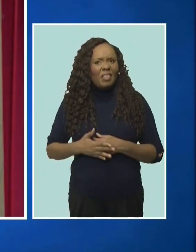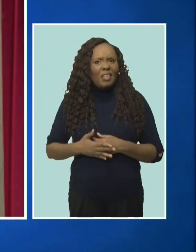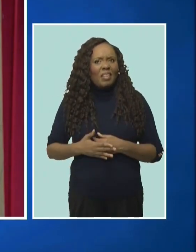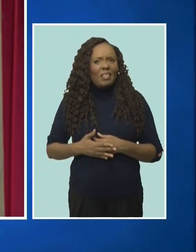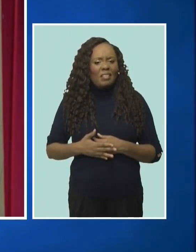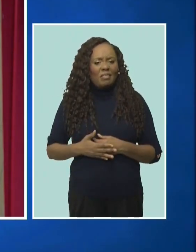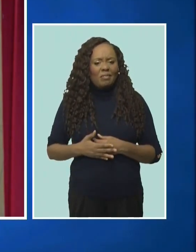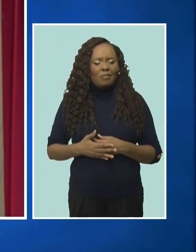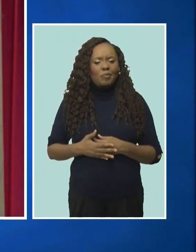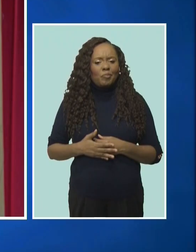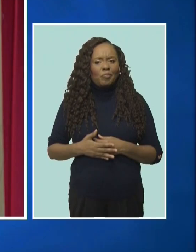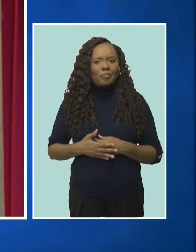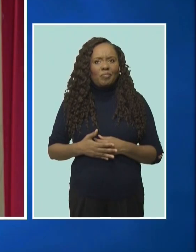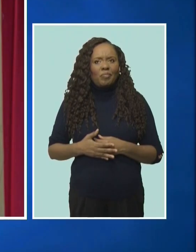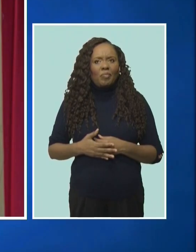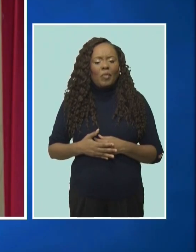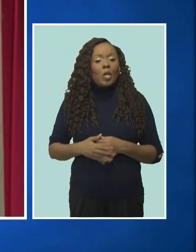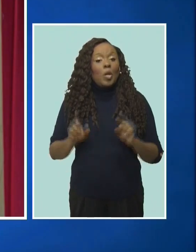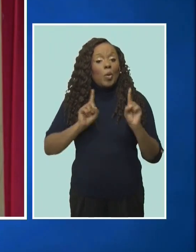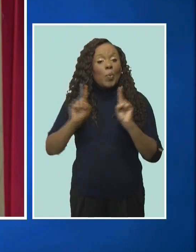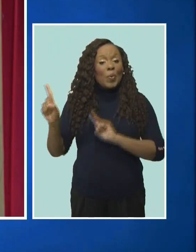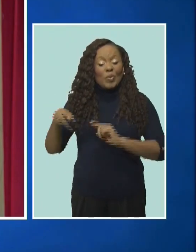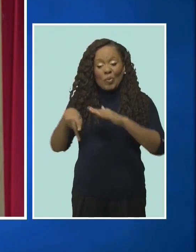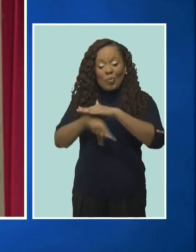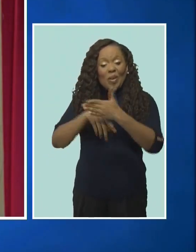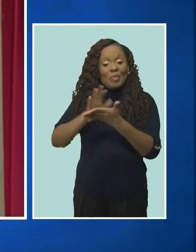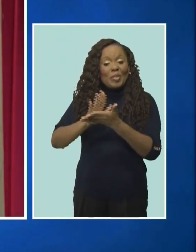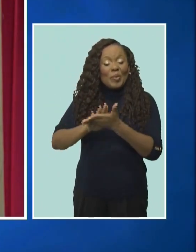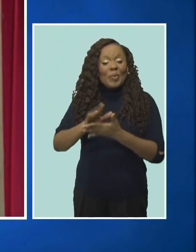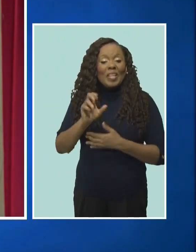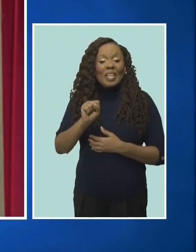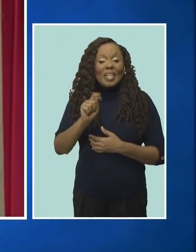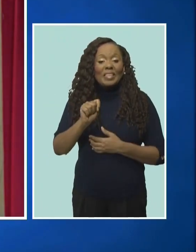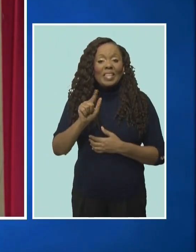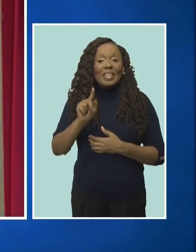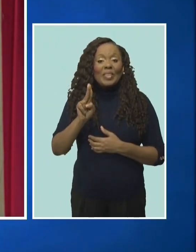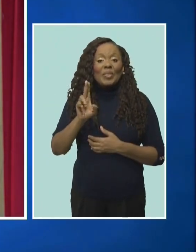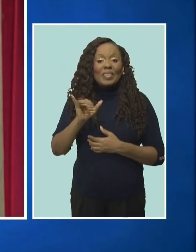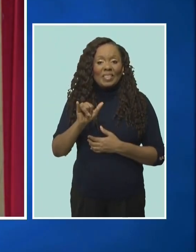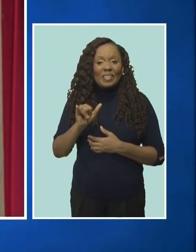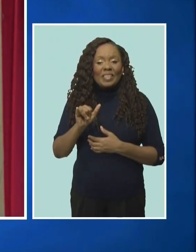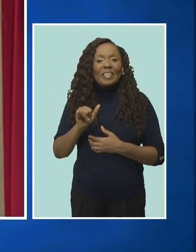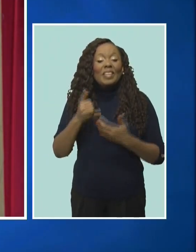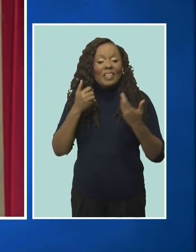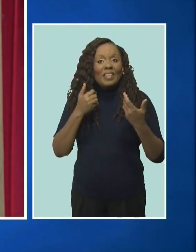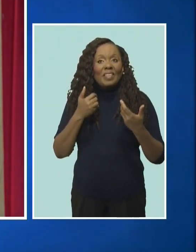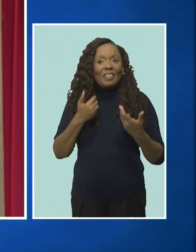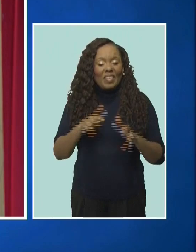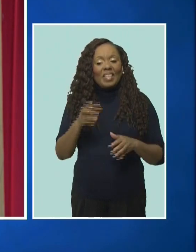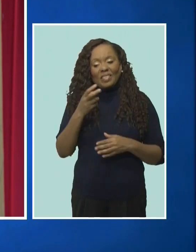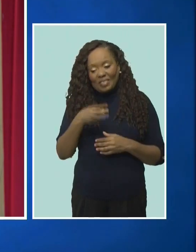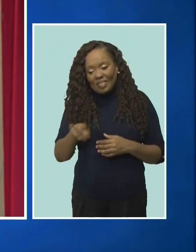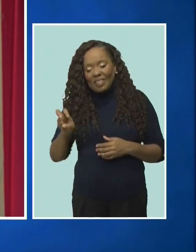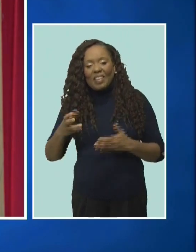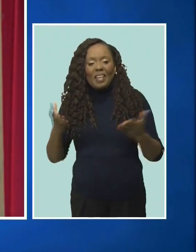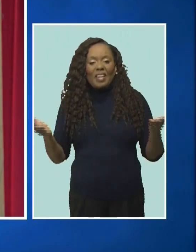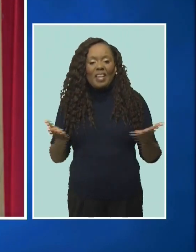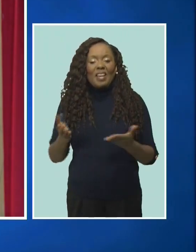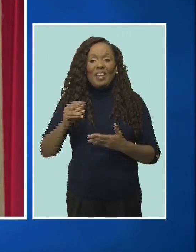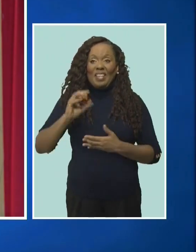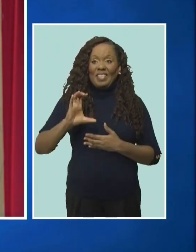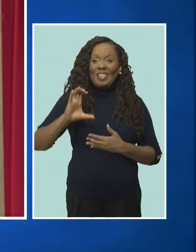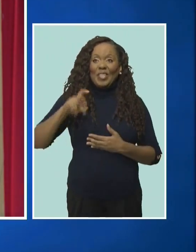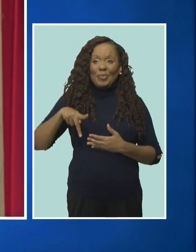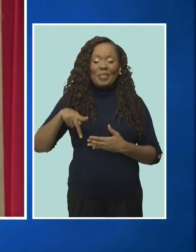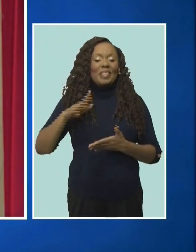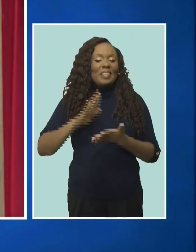went to the Parry School in St. Lucie, and then he transferred here to the Coleridge and Parry School,